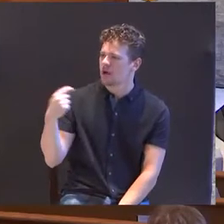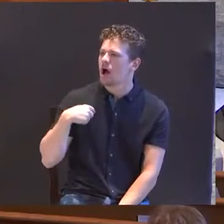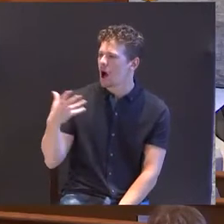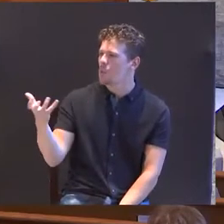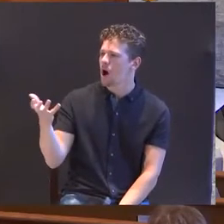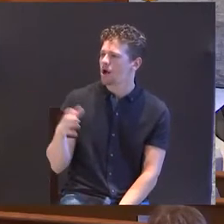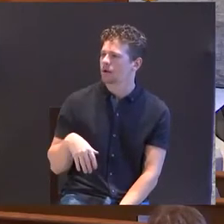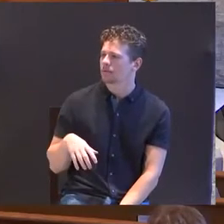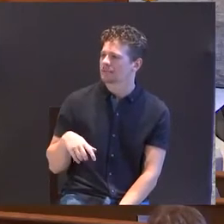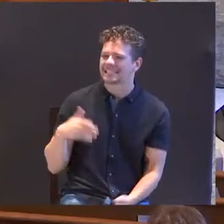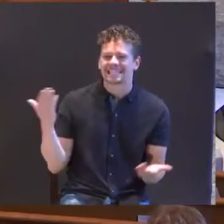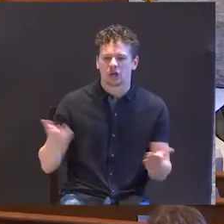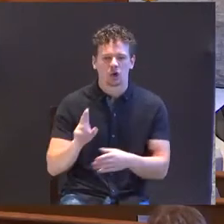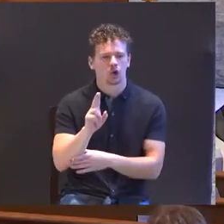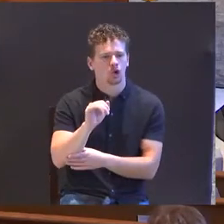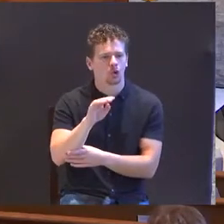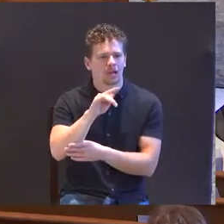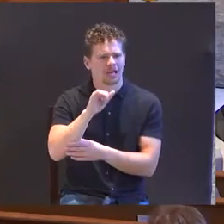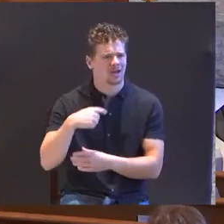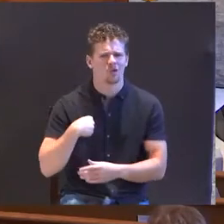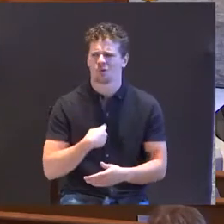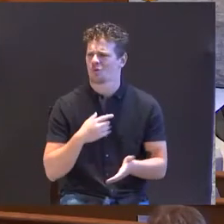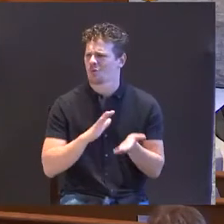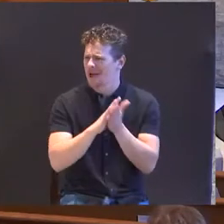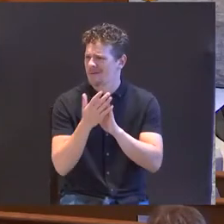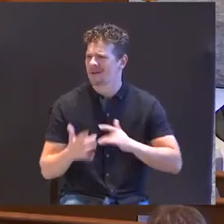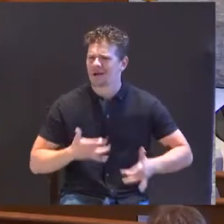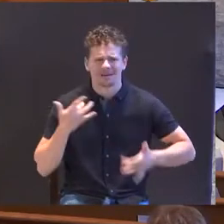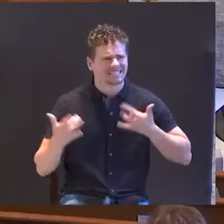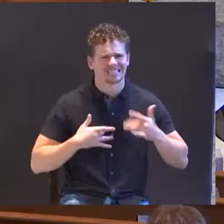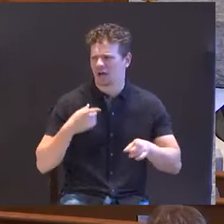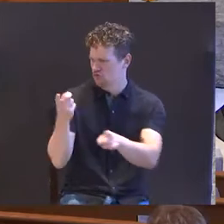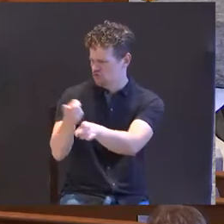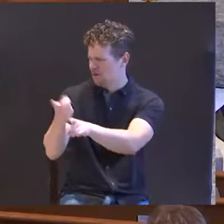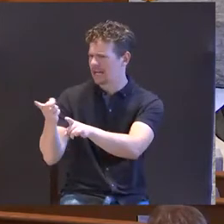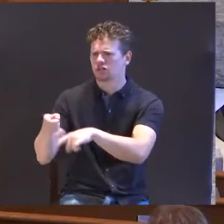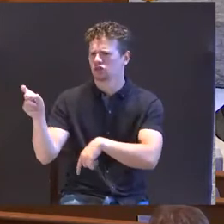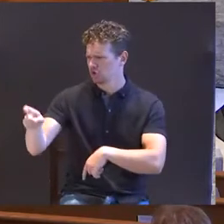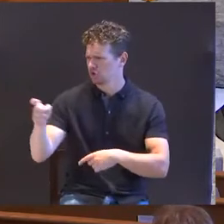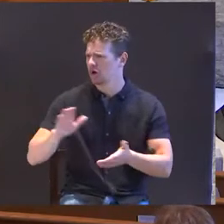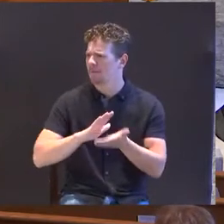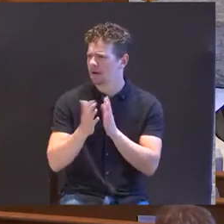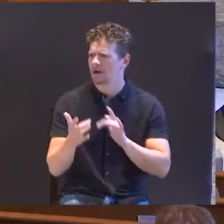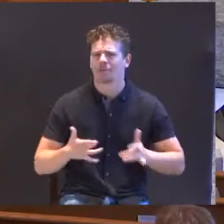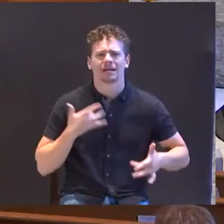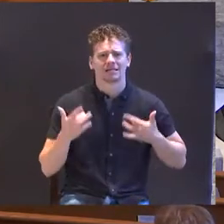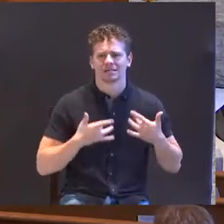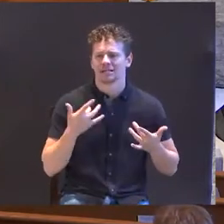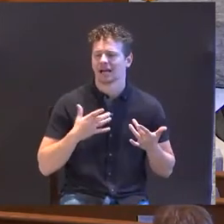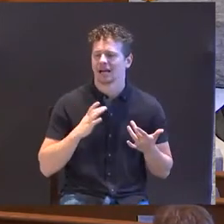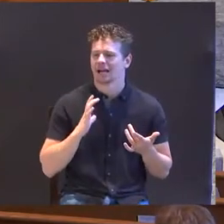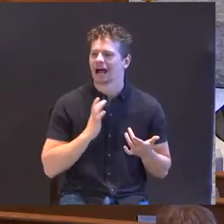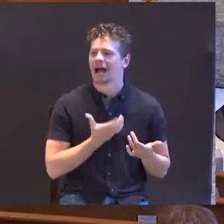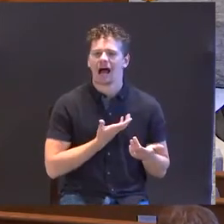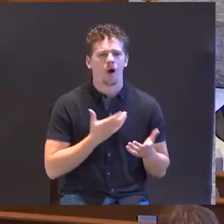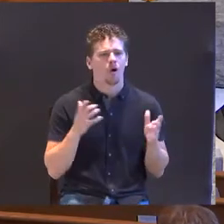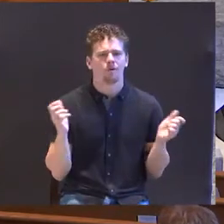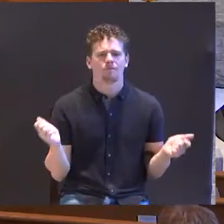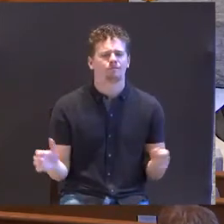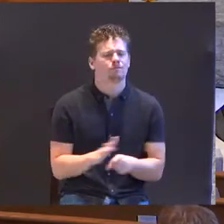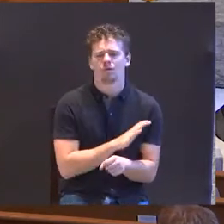we get excited about unity, and rightfully so. And how many of us have gone home and thought our whole family needs to jump on the bandwagon?